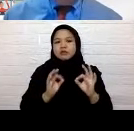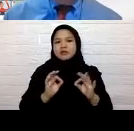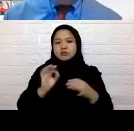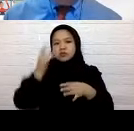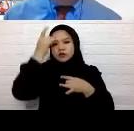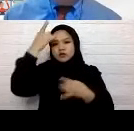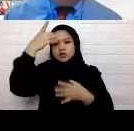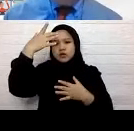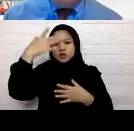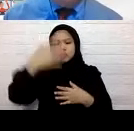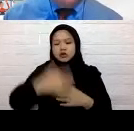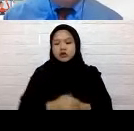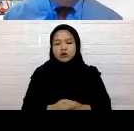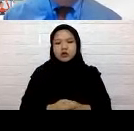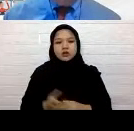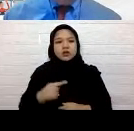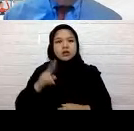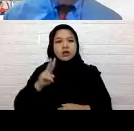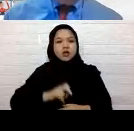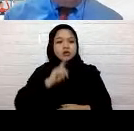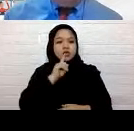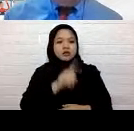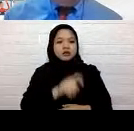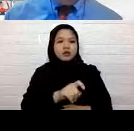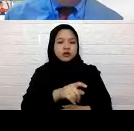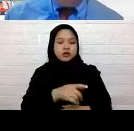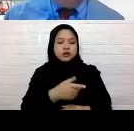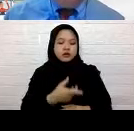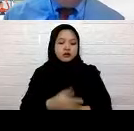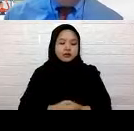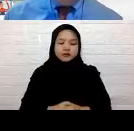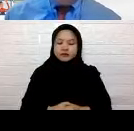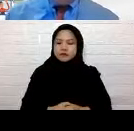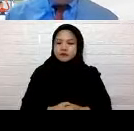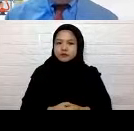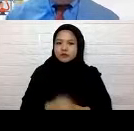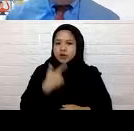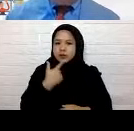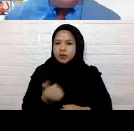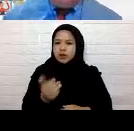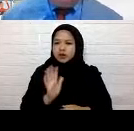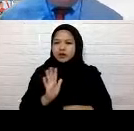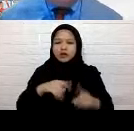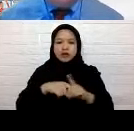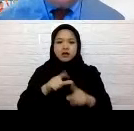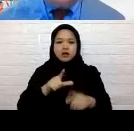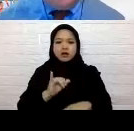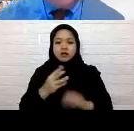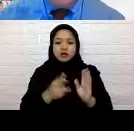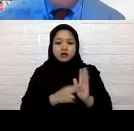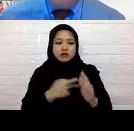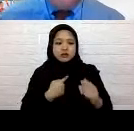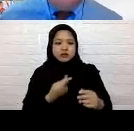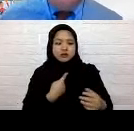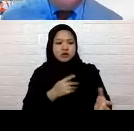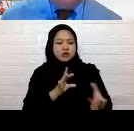it appropriate to be a Facebook friend with a client, or is that too personal? Number five, what do